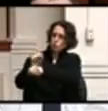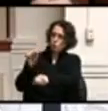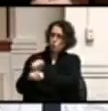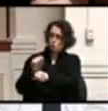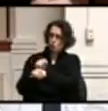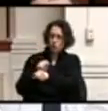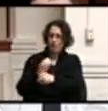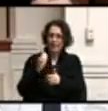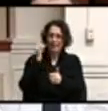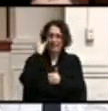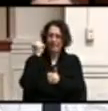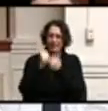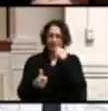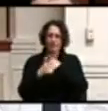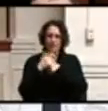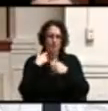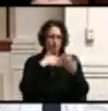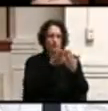the fire department's case,